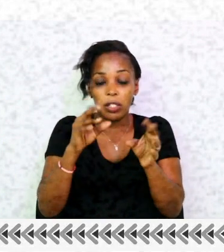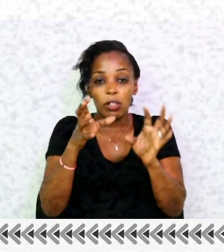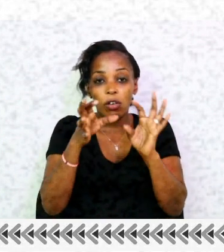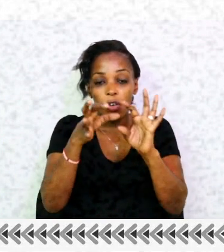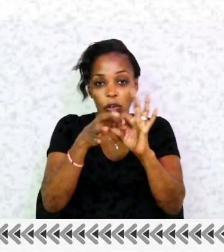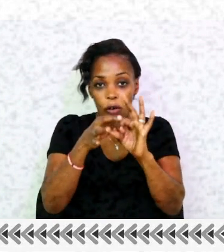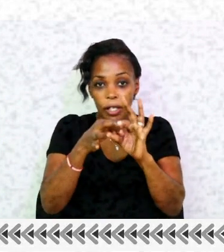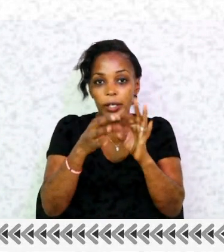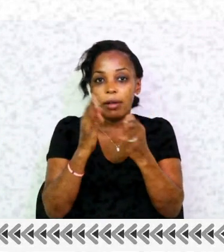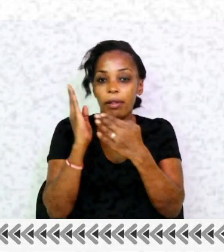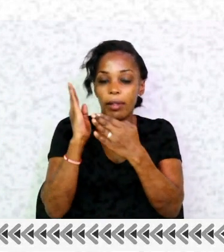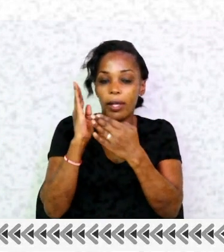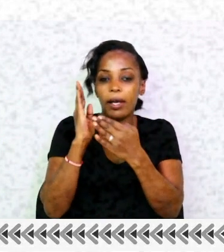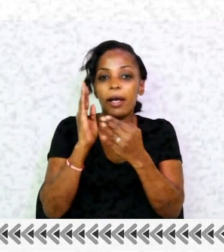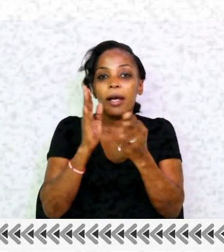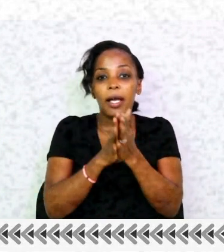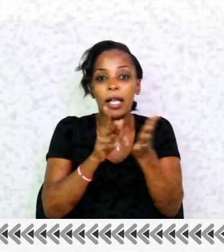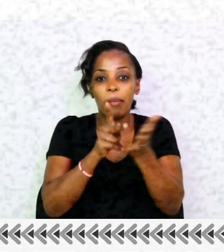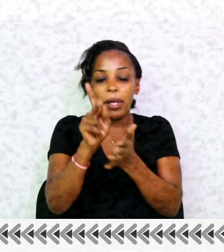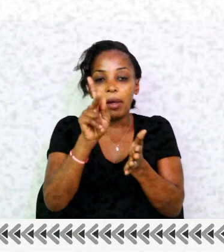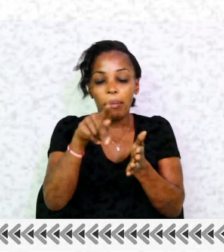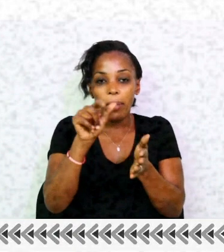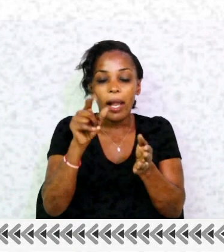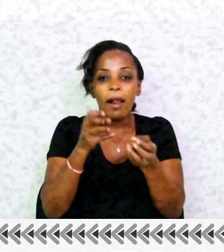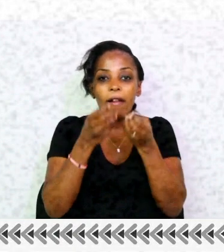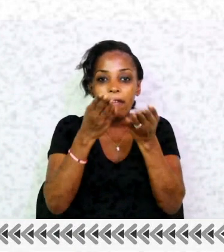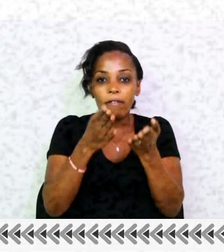PayPal email address is